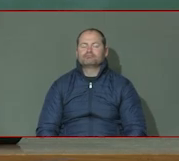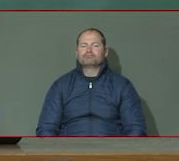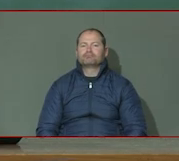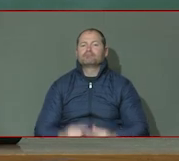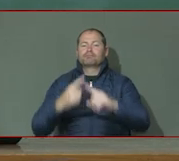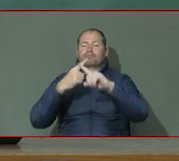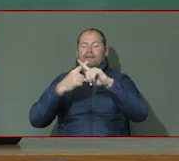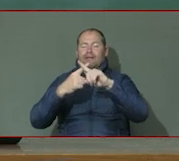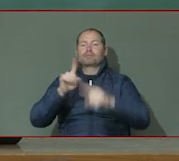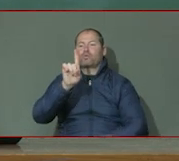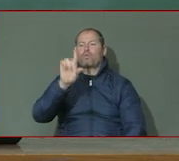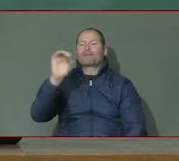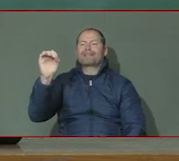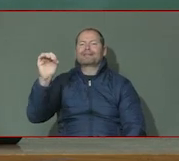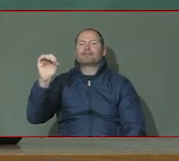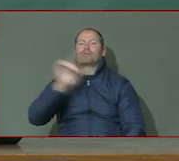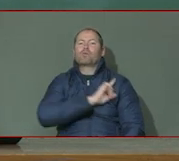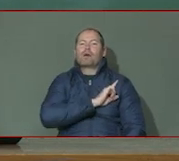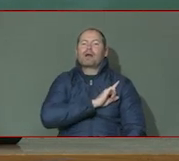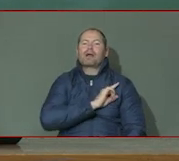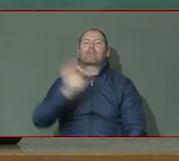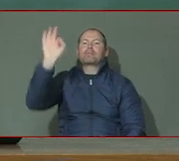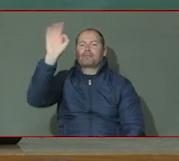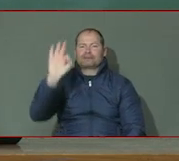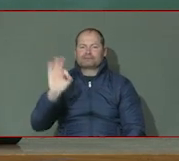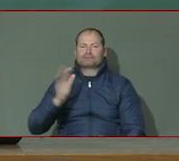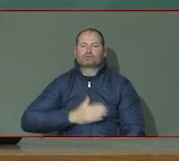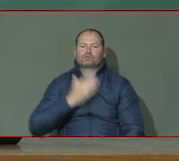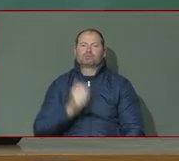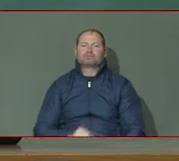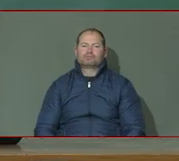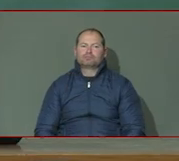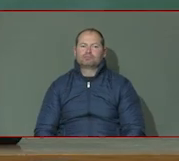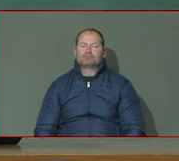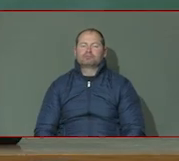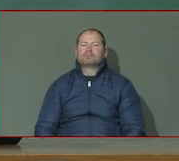Multiplied by 100 because we want a percentage, and that will give you